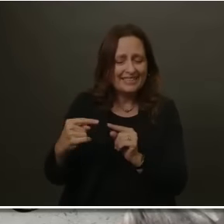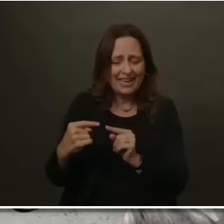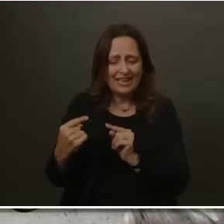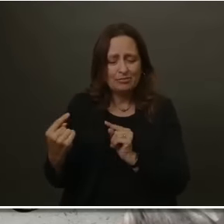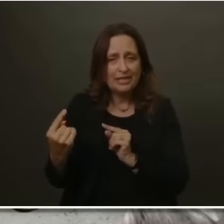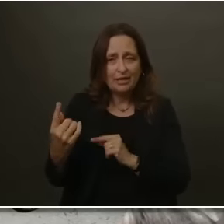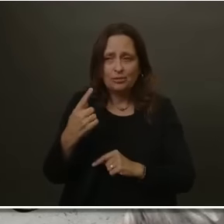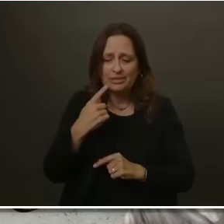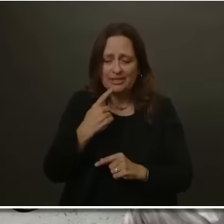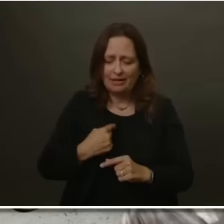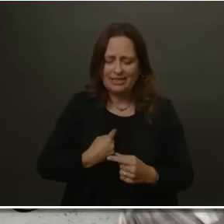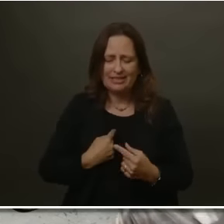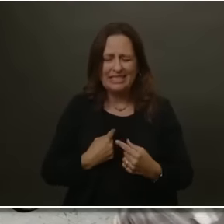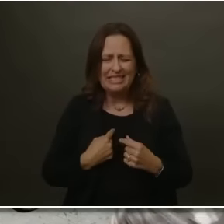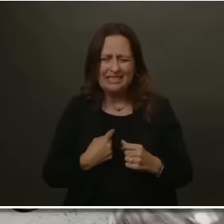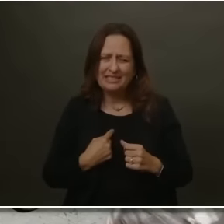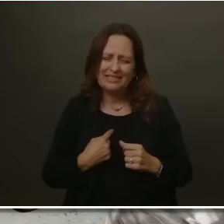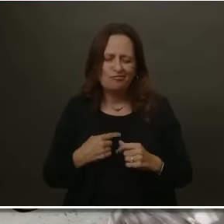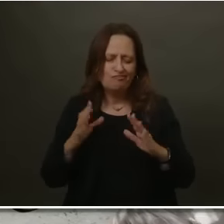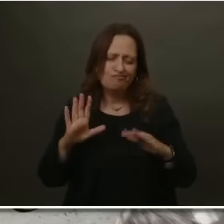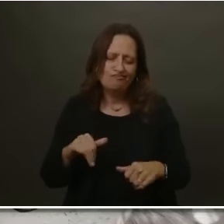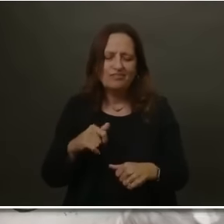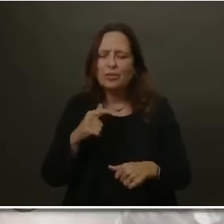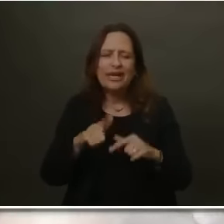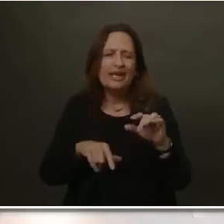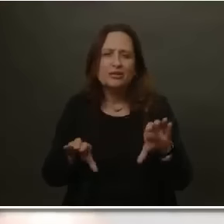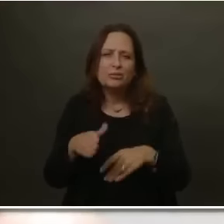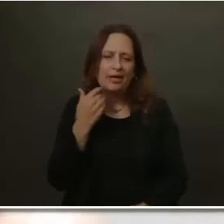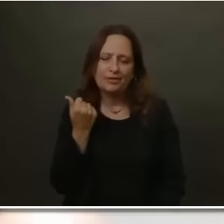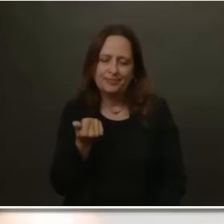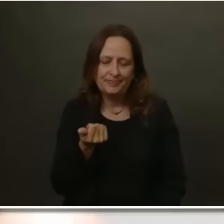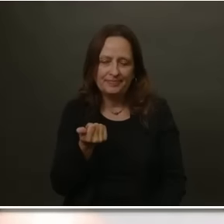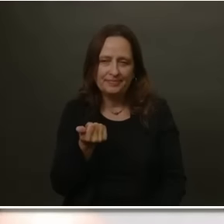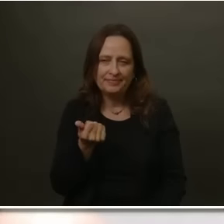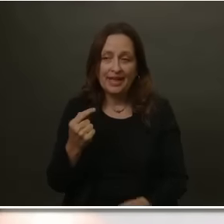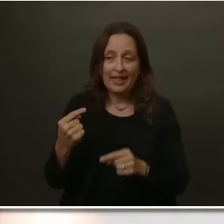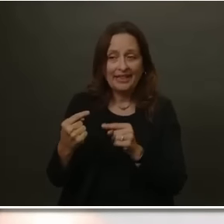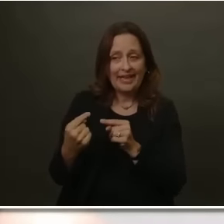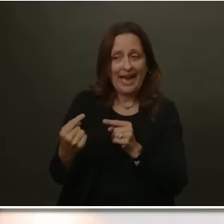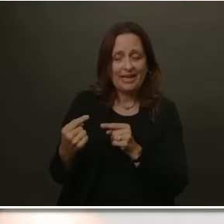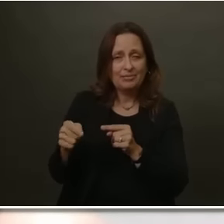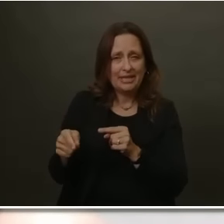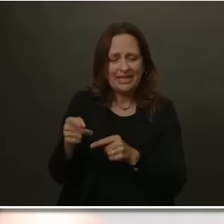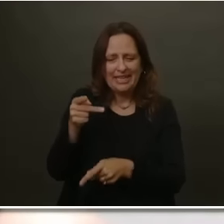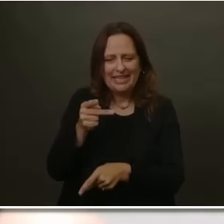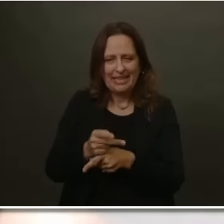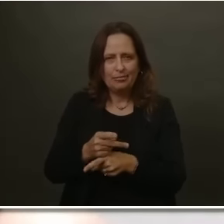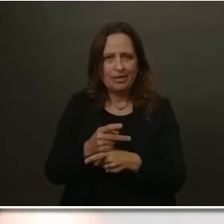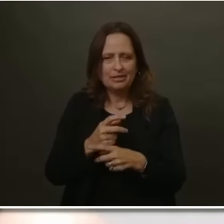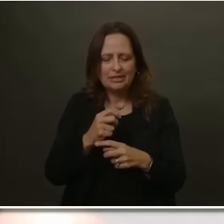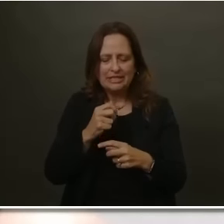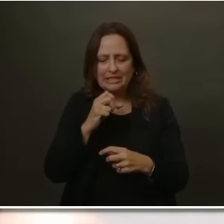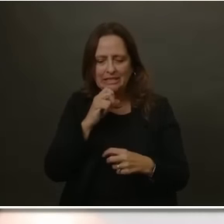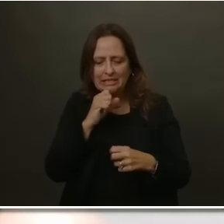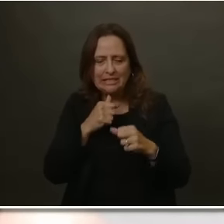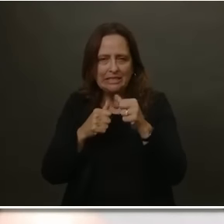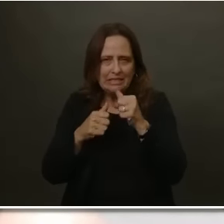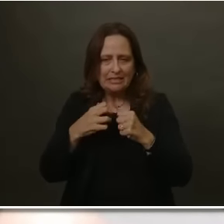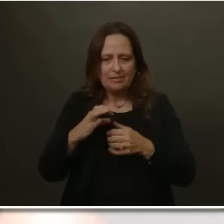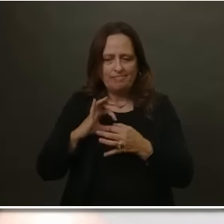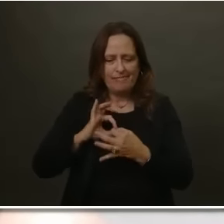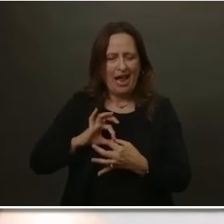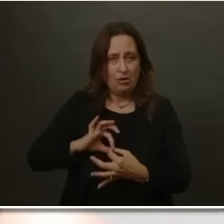us saying, we can't do any better than we're doing. The enemy who would keep us bound and will keep us